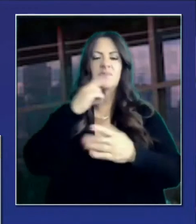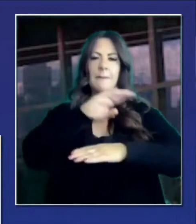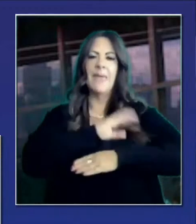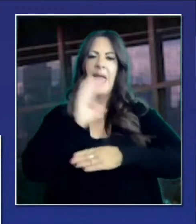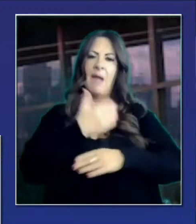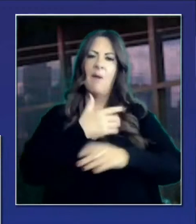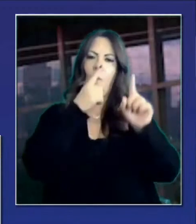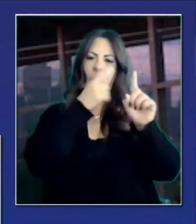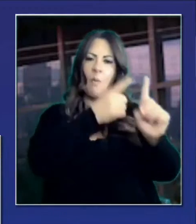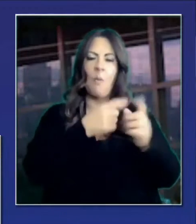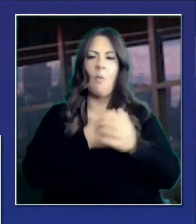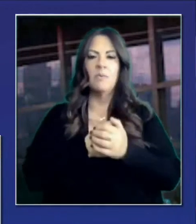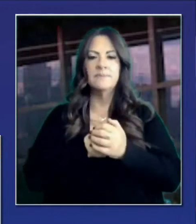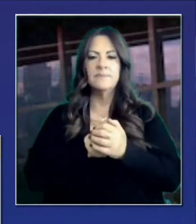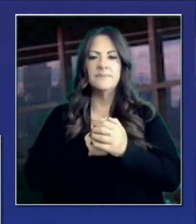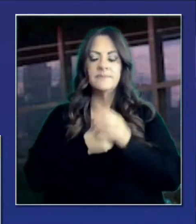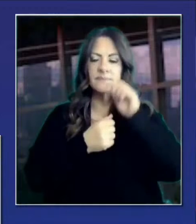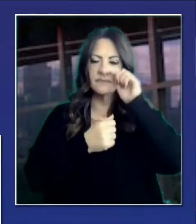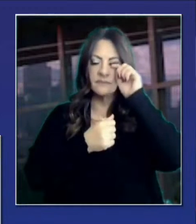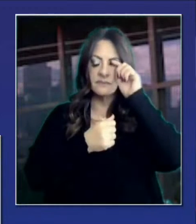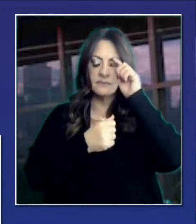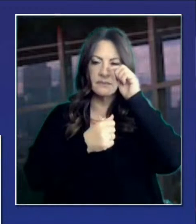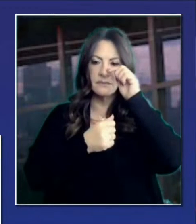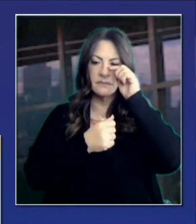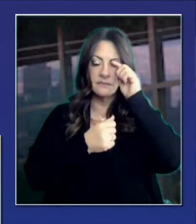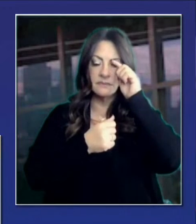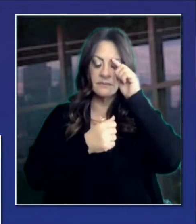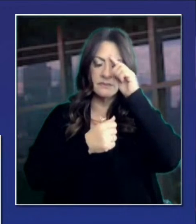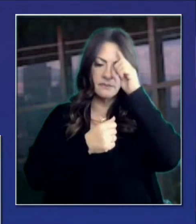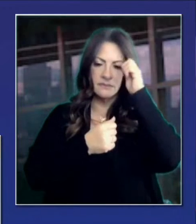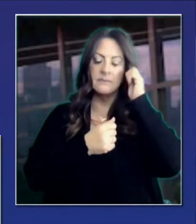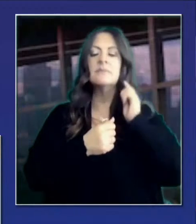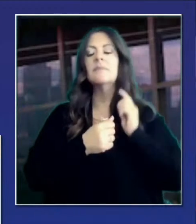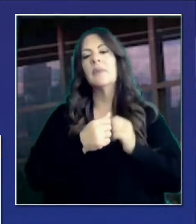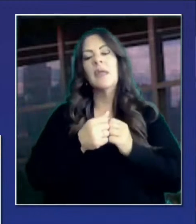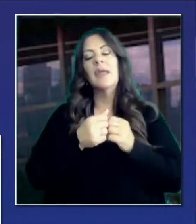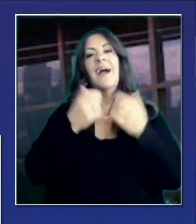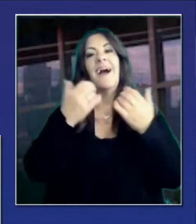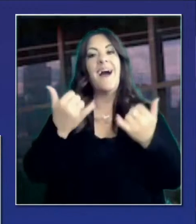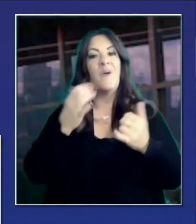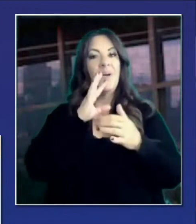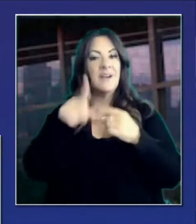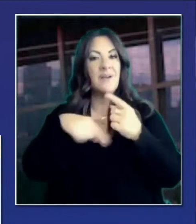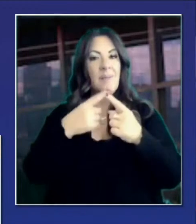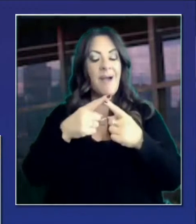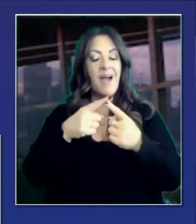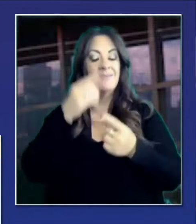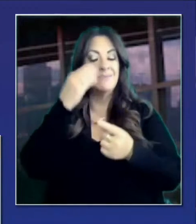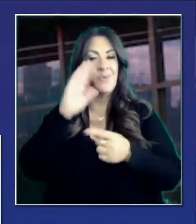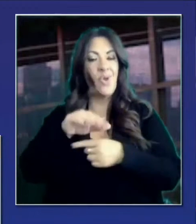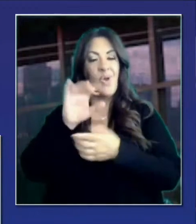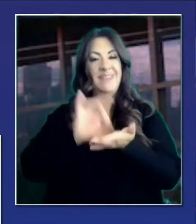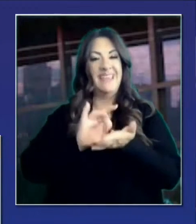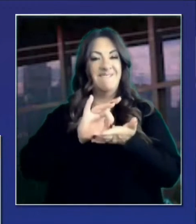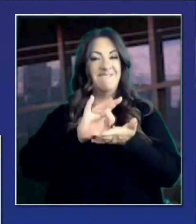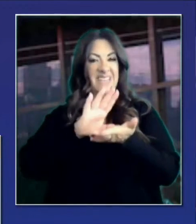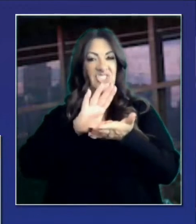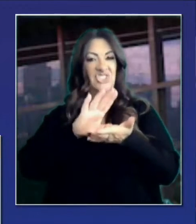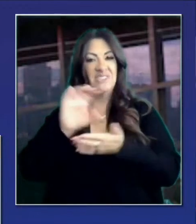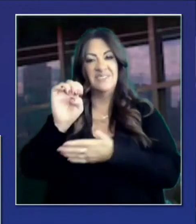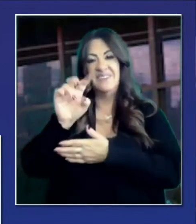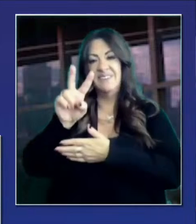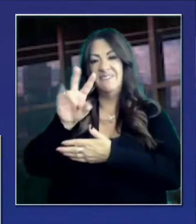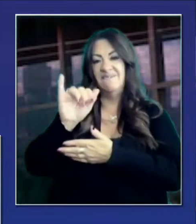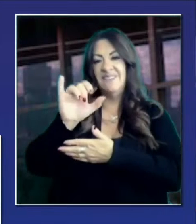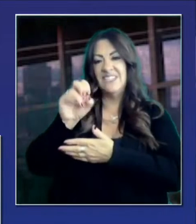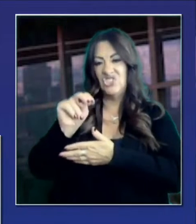specific goal by this week to extend the eviction protections here in the state of California. We have a deal just announced a